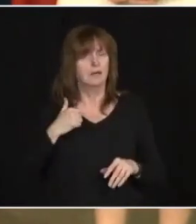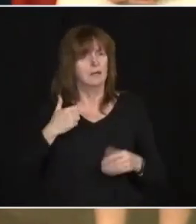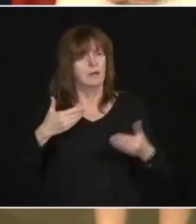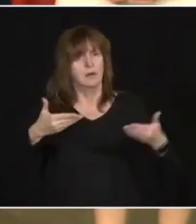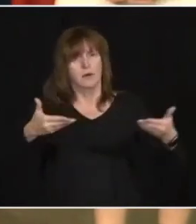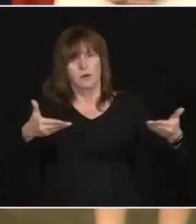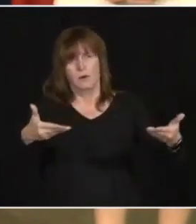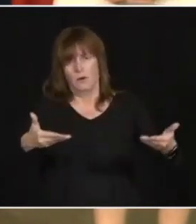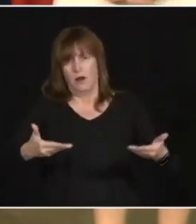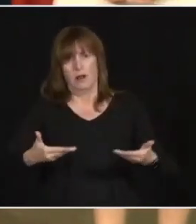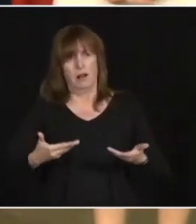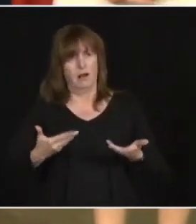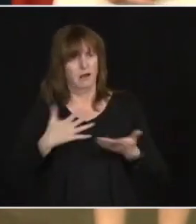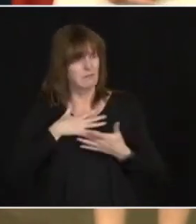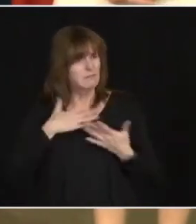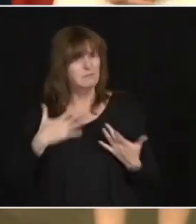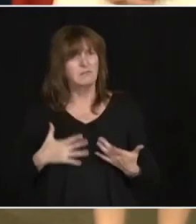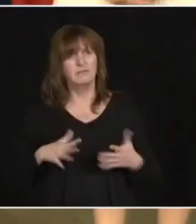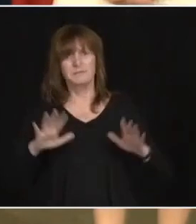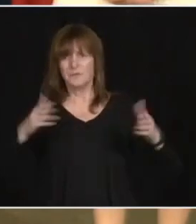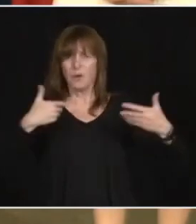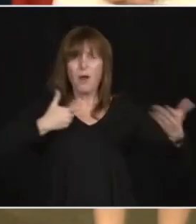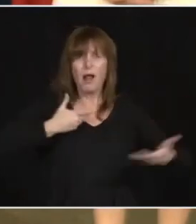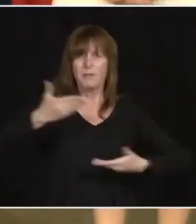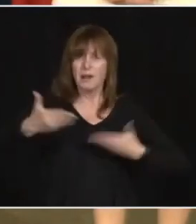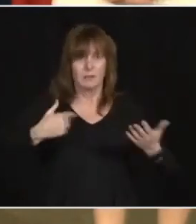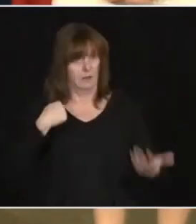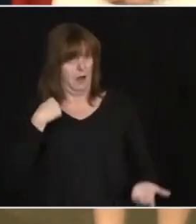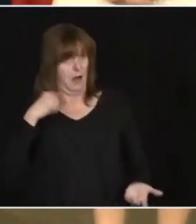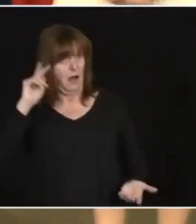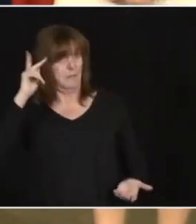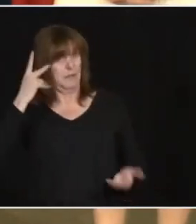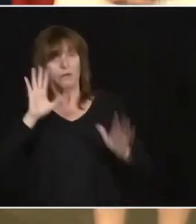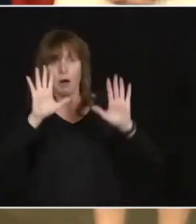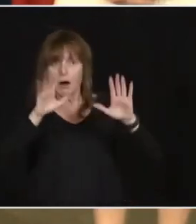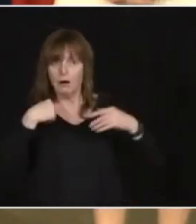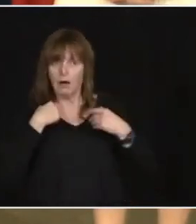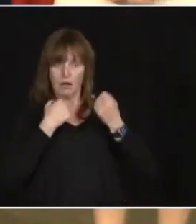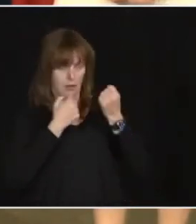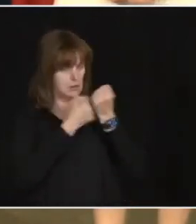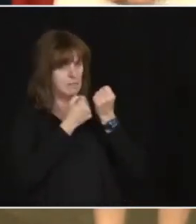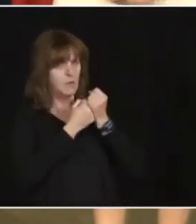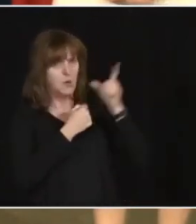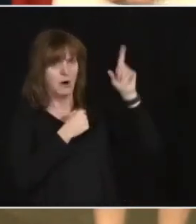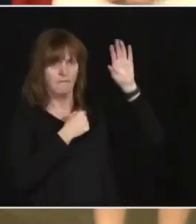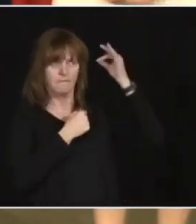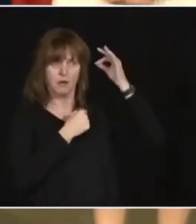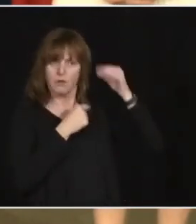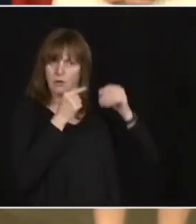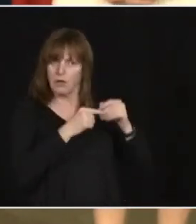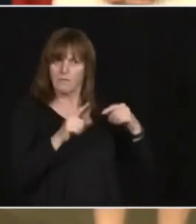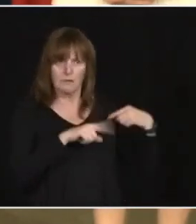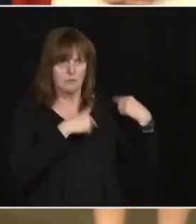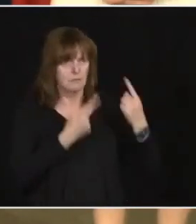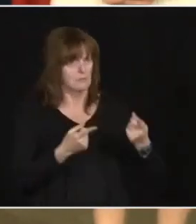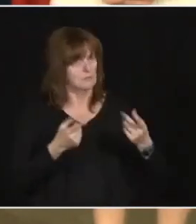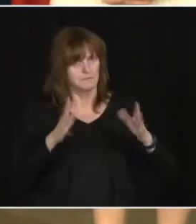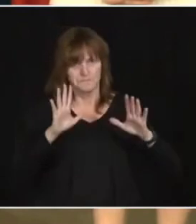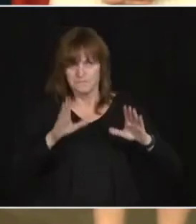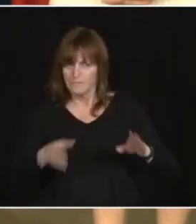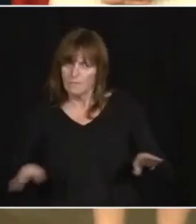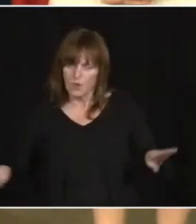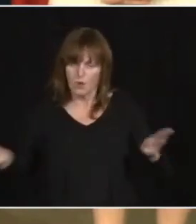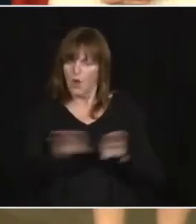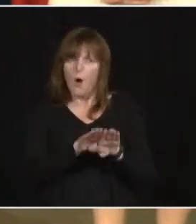improved on, I'm not being political because I'm a big supporter of what the federal government has done. We should have shut down the borders a lot sooner. We should